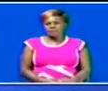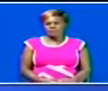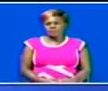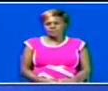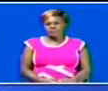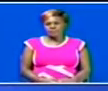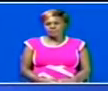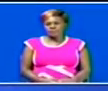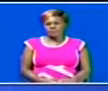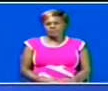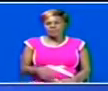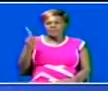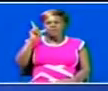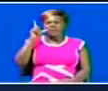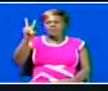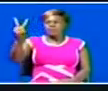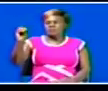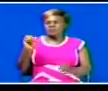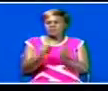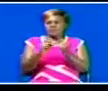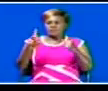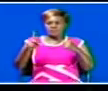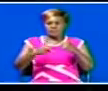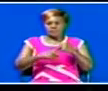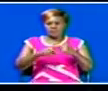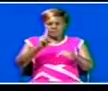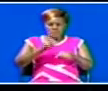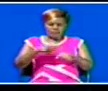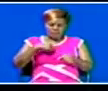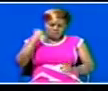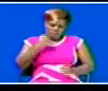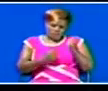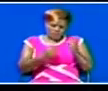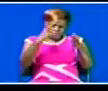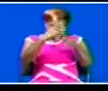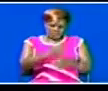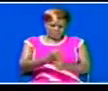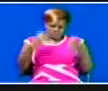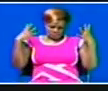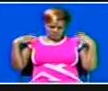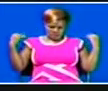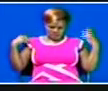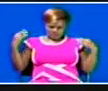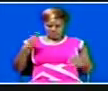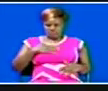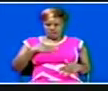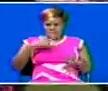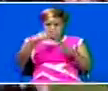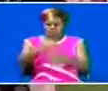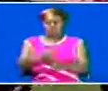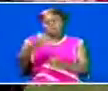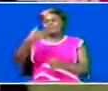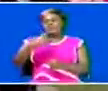Coming to London 2016, and when I was running, I trusted in my trainings and confidence was